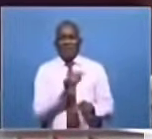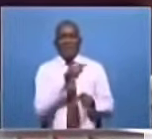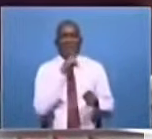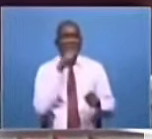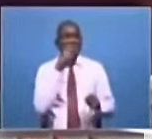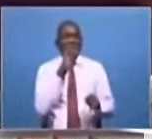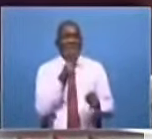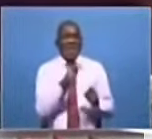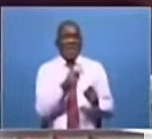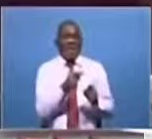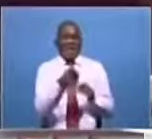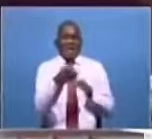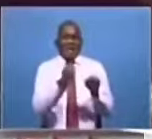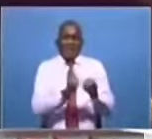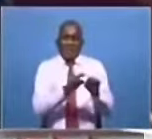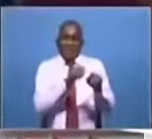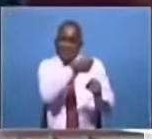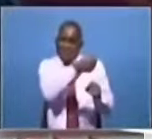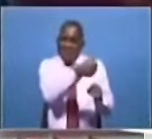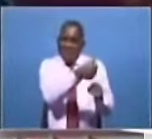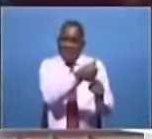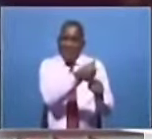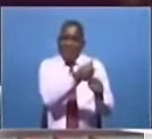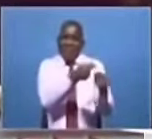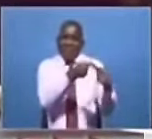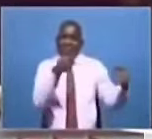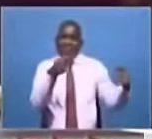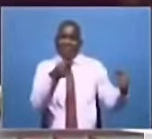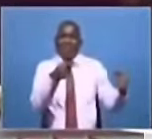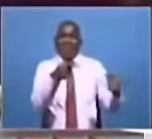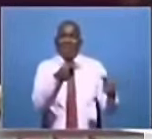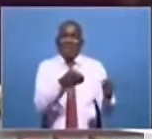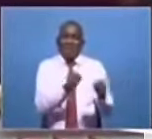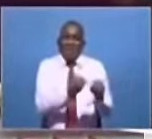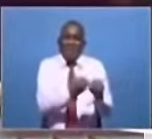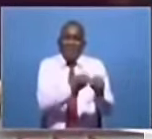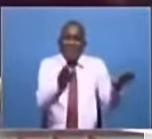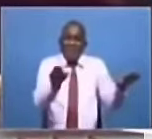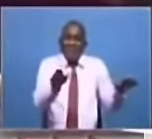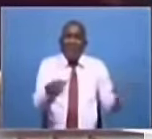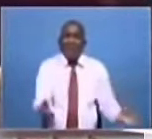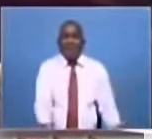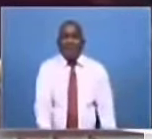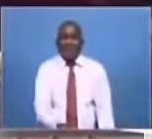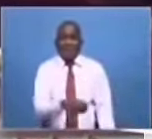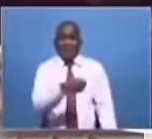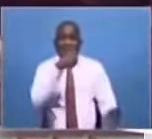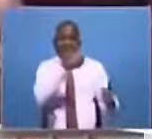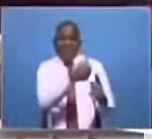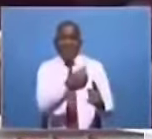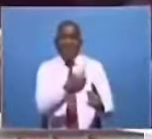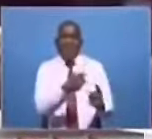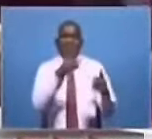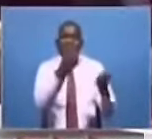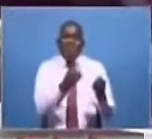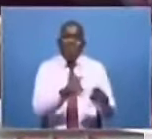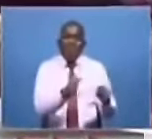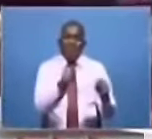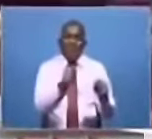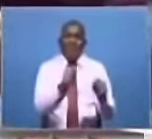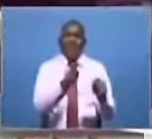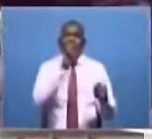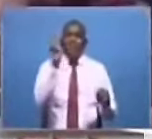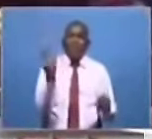in their opposition. It's quite clear that that's what happened, because they then tried to use your